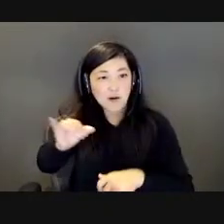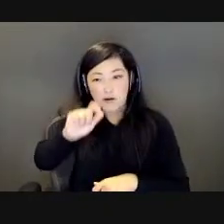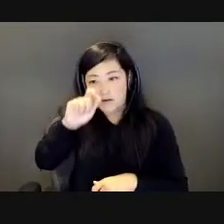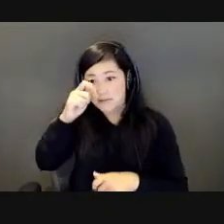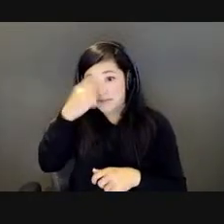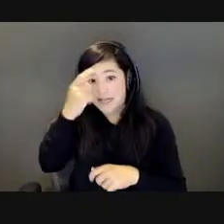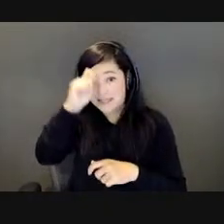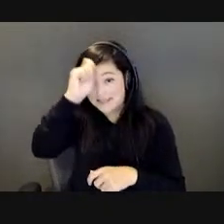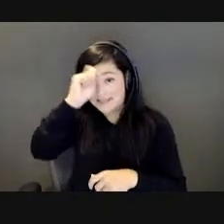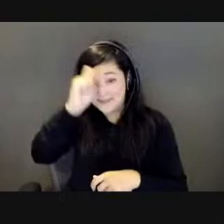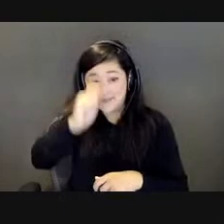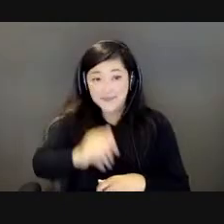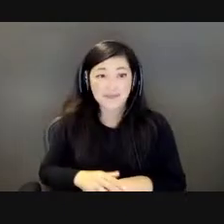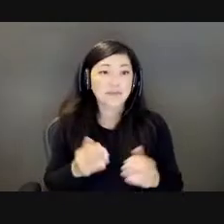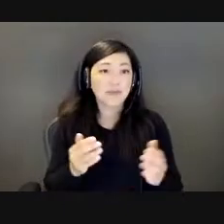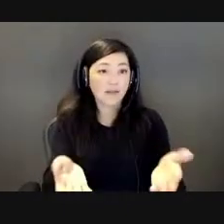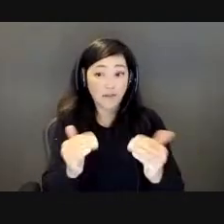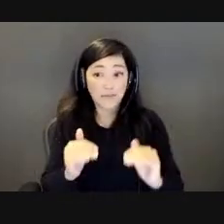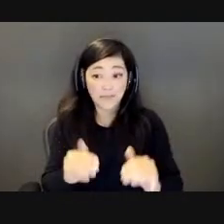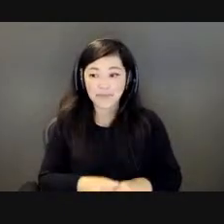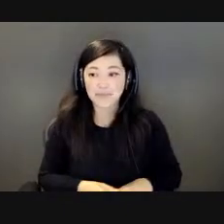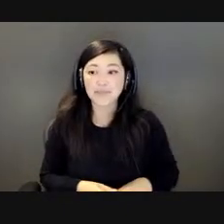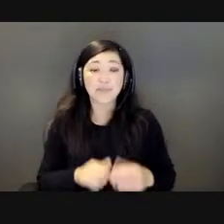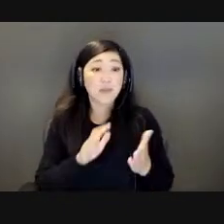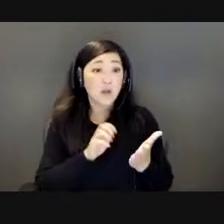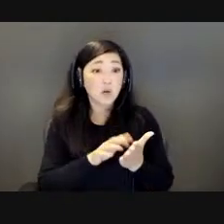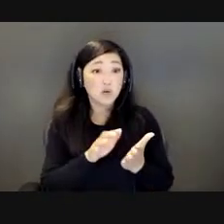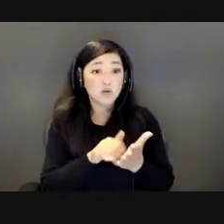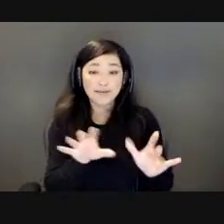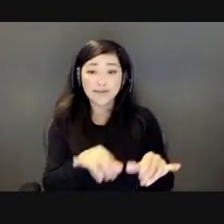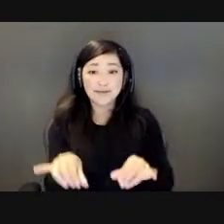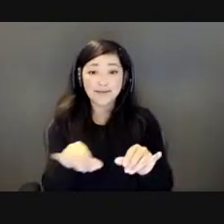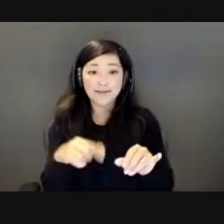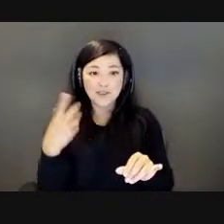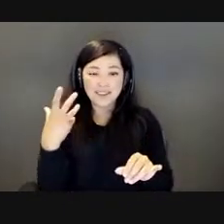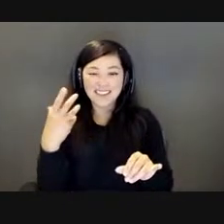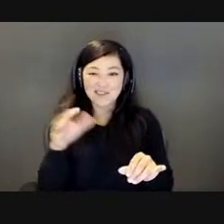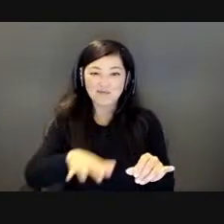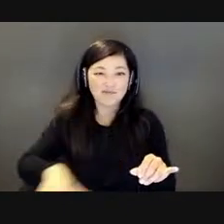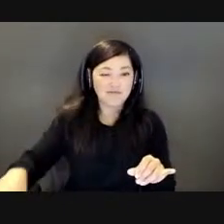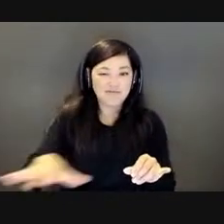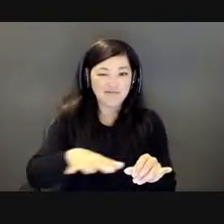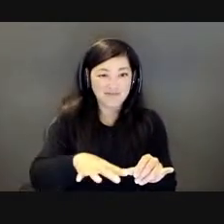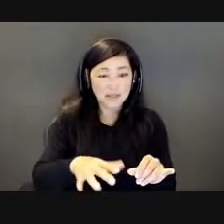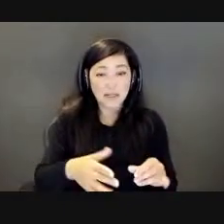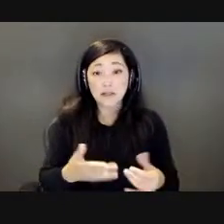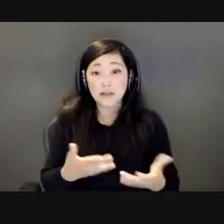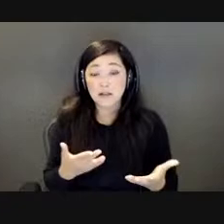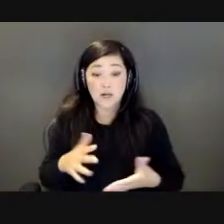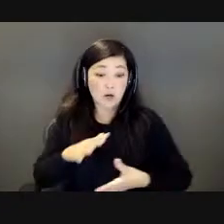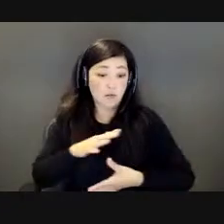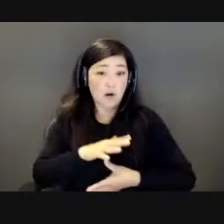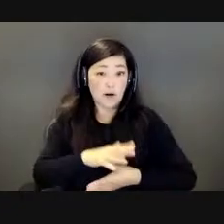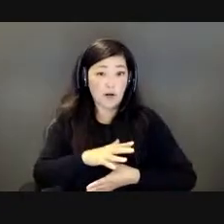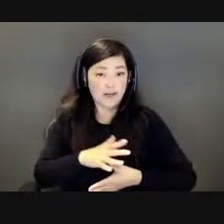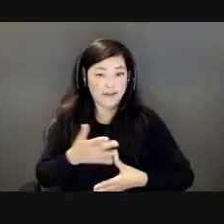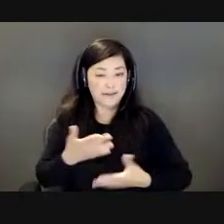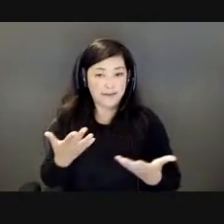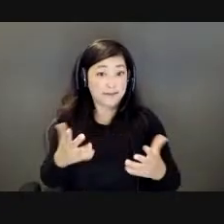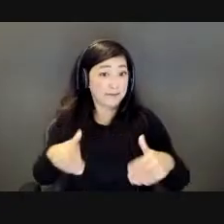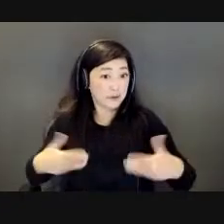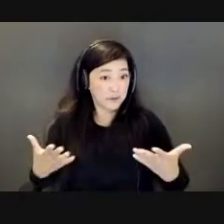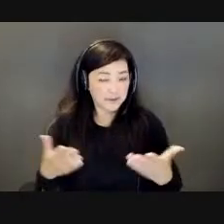So next, the draft standard on outdoor spaces. These were some of the priority areas of focus, which came out of a lot